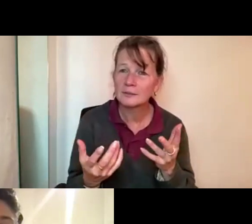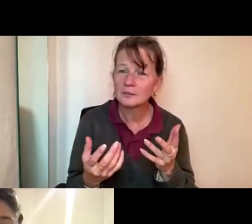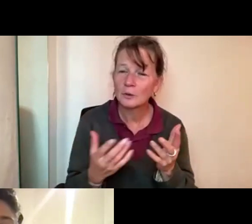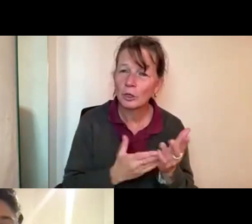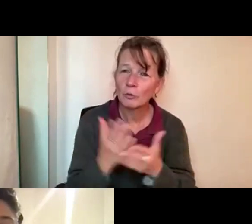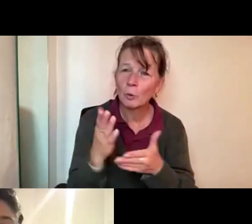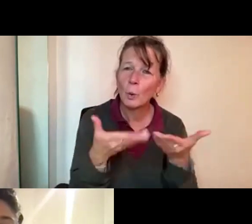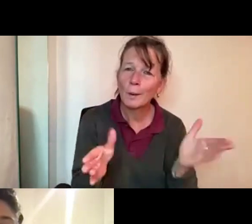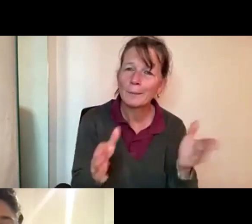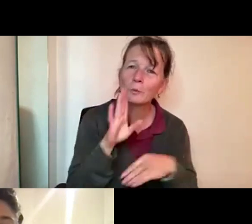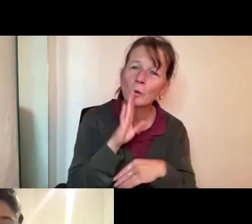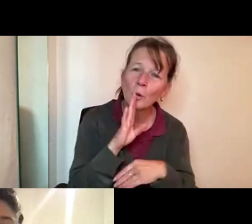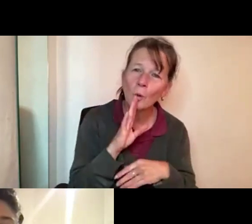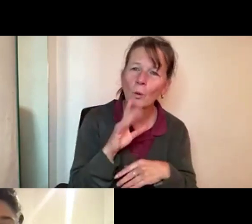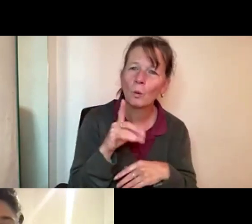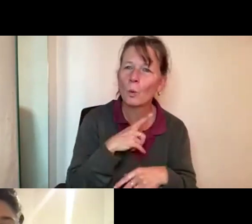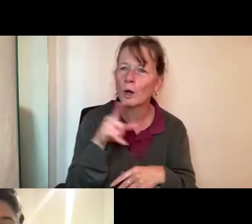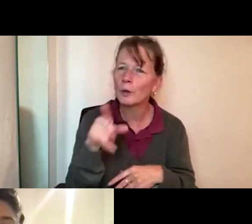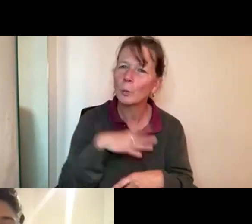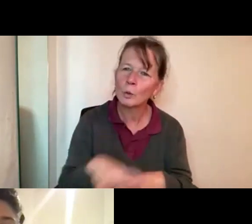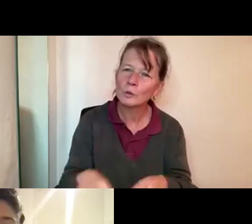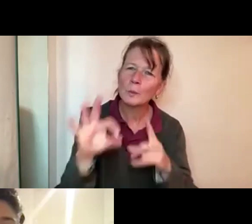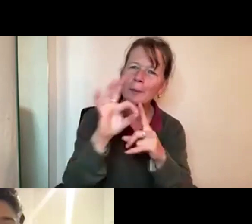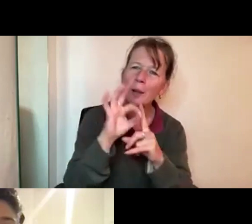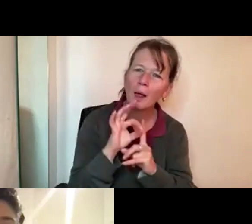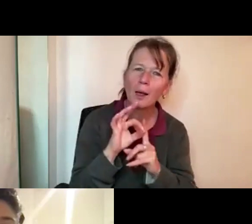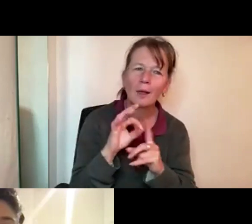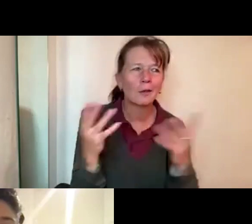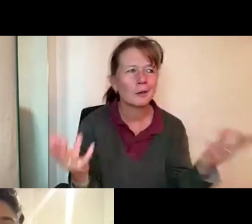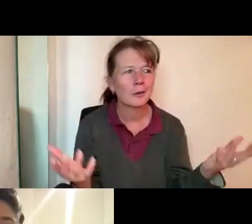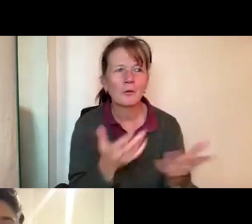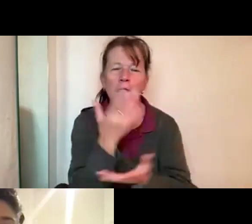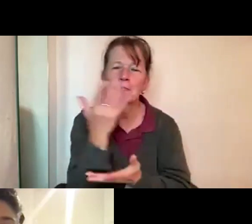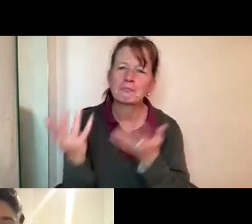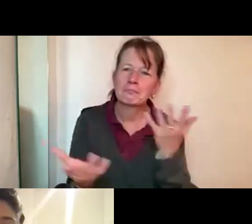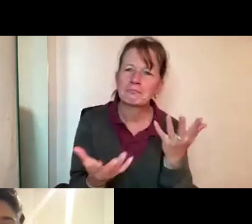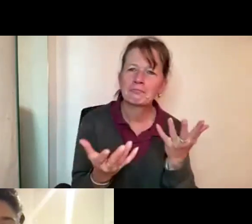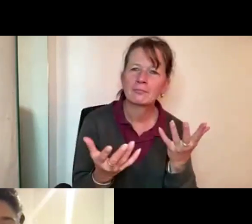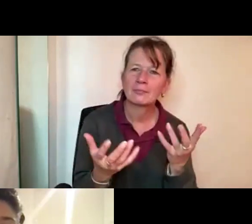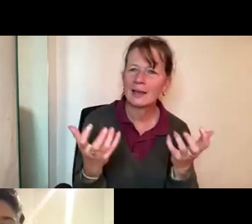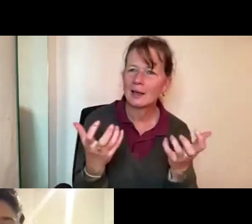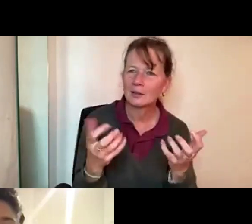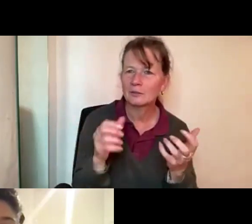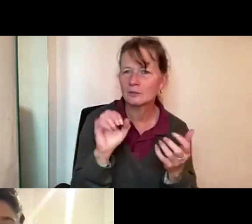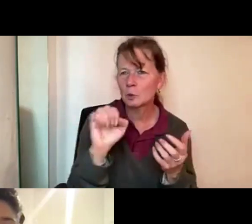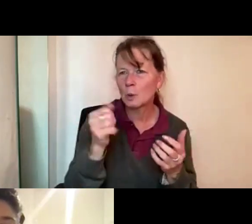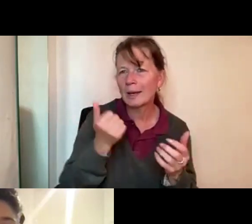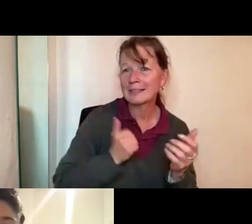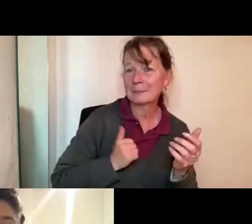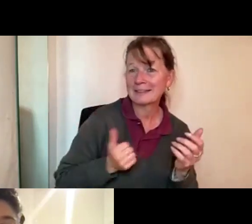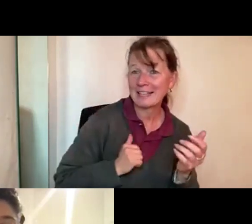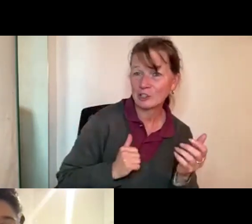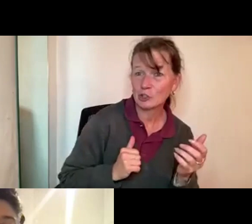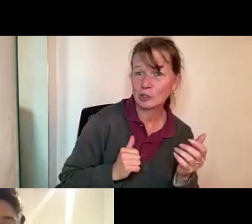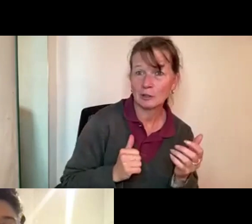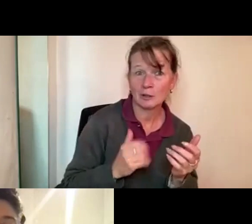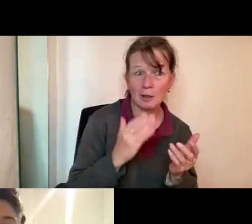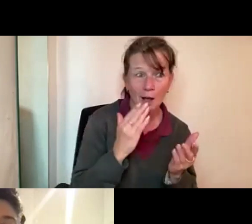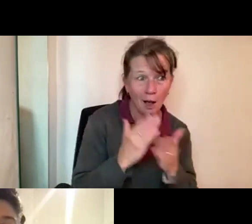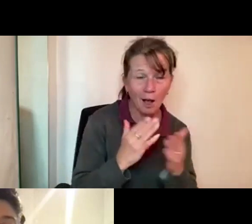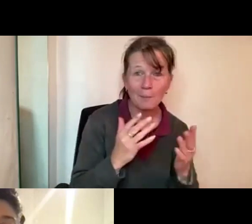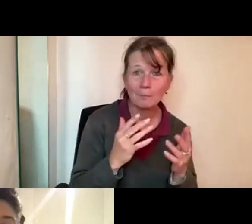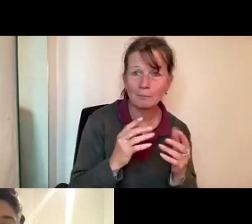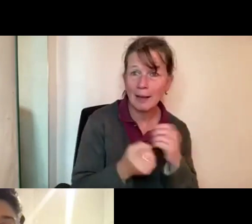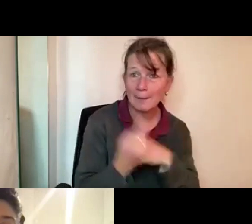open call? What made you want to apply for it? What was how you were expecting and what was not how you were expecting?